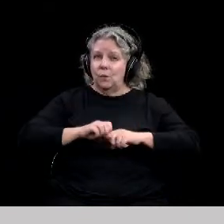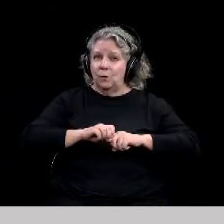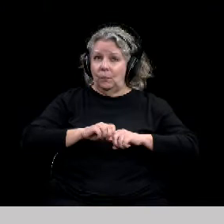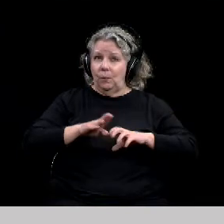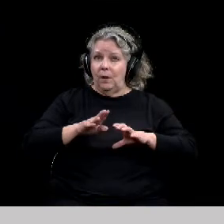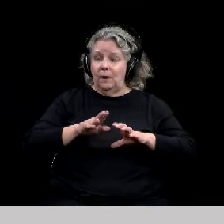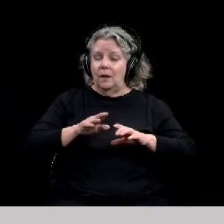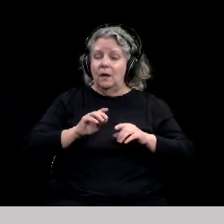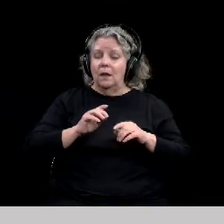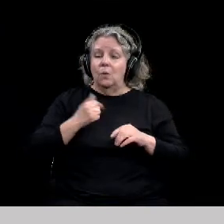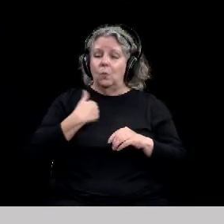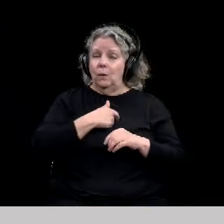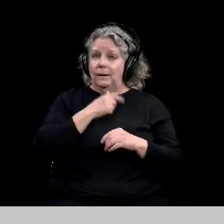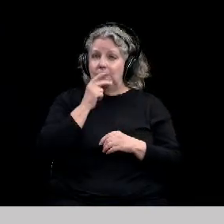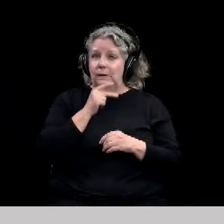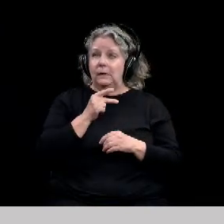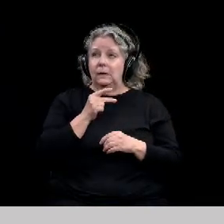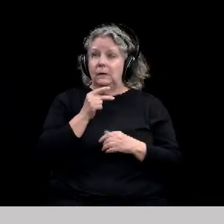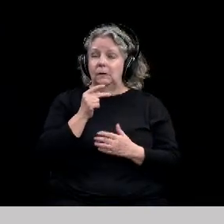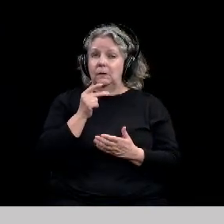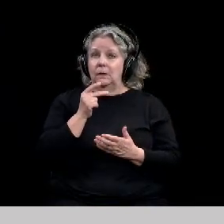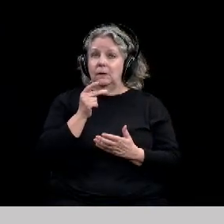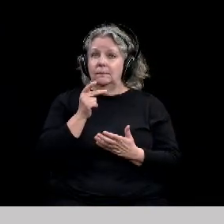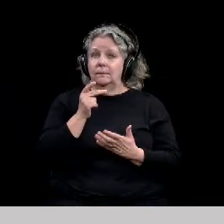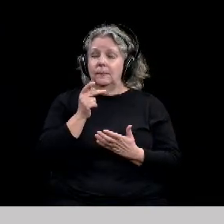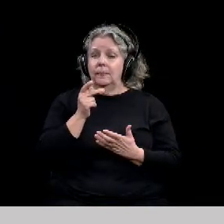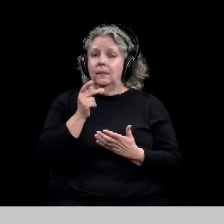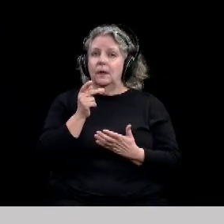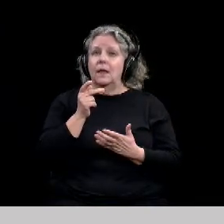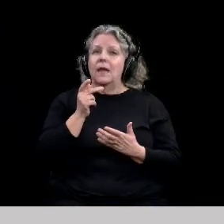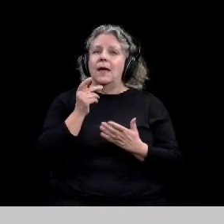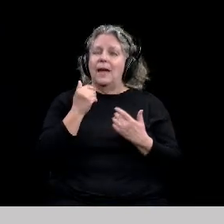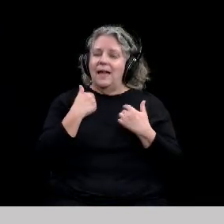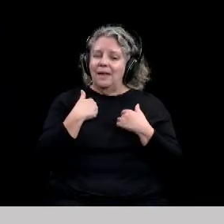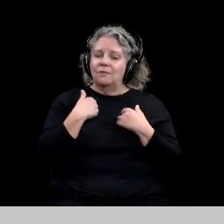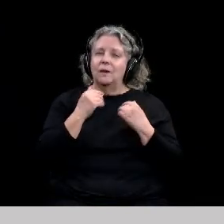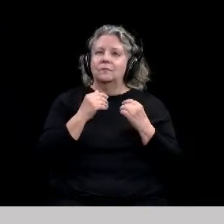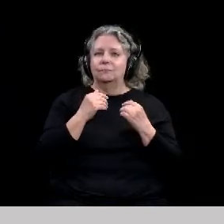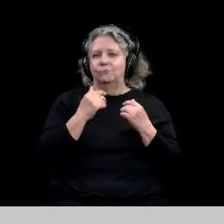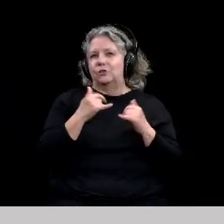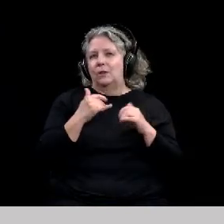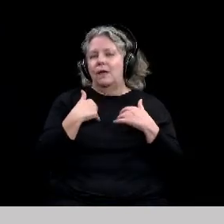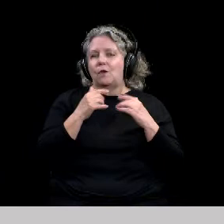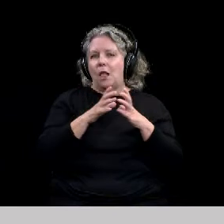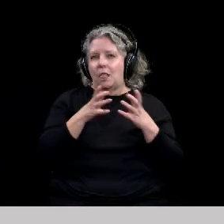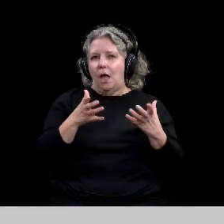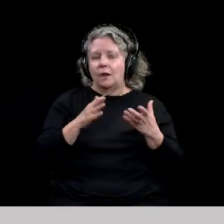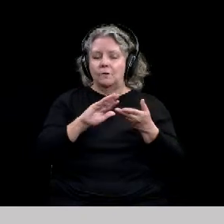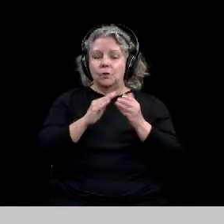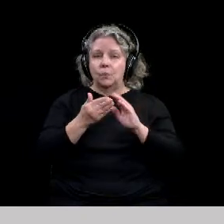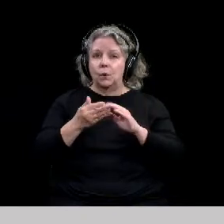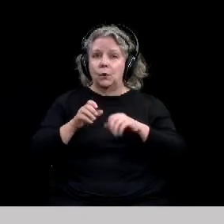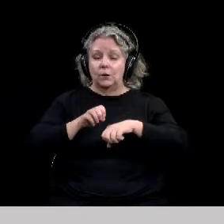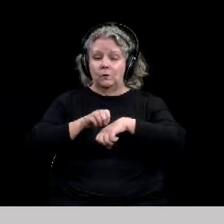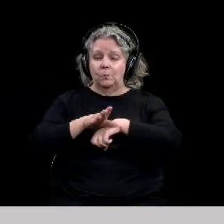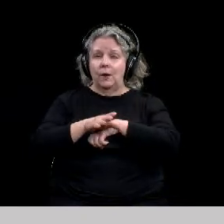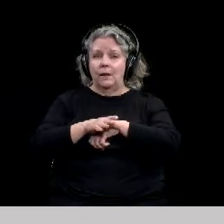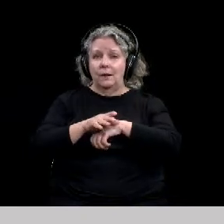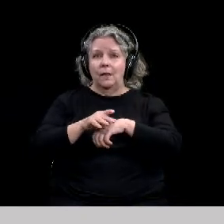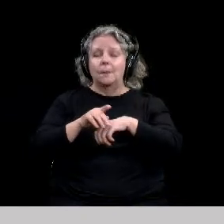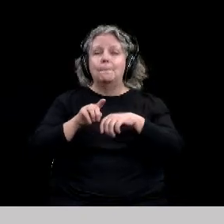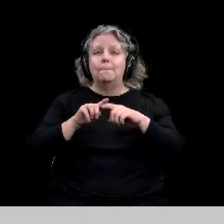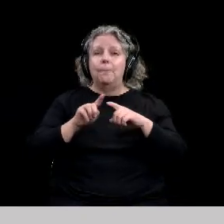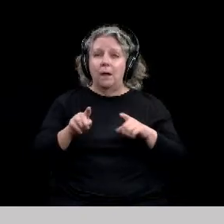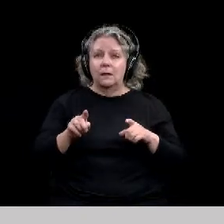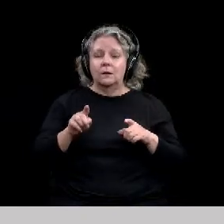plenty of community spread. We are at least not at the same risk, perhaps, of exponential spread